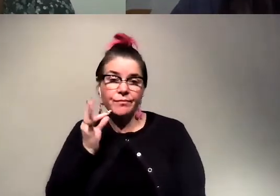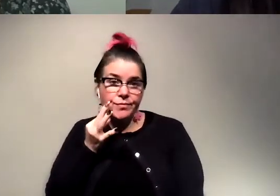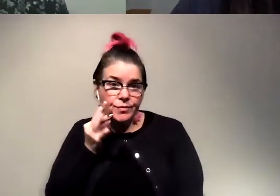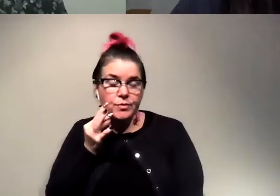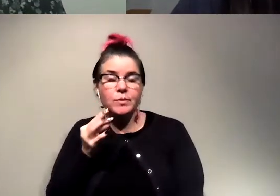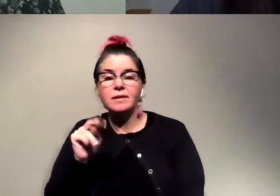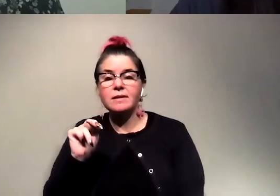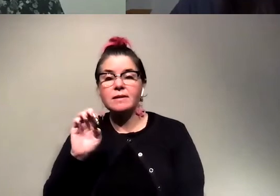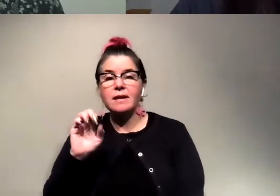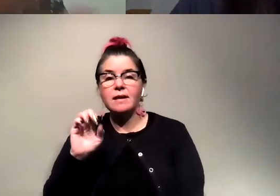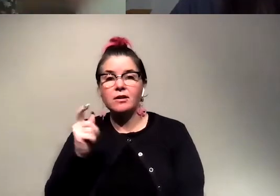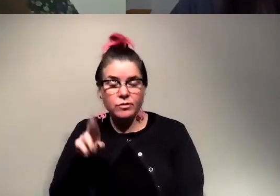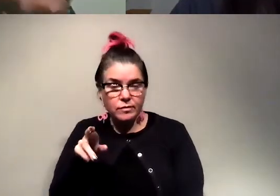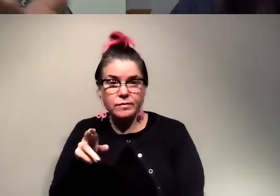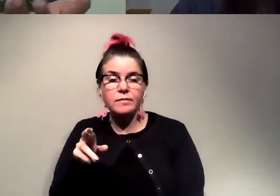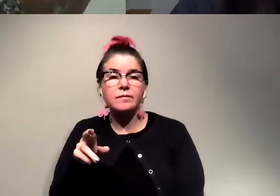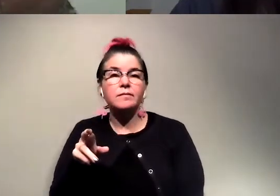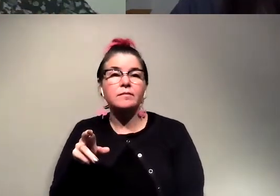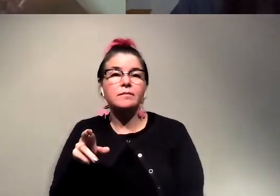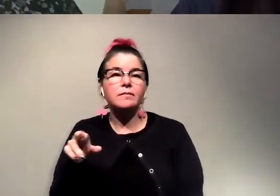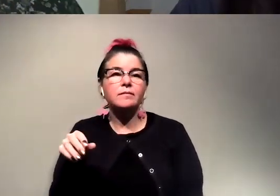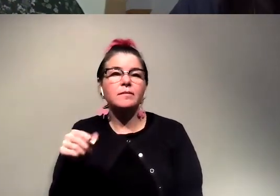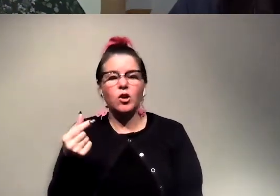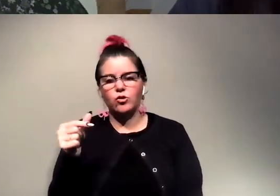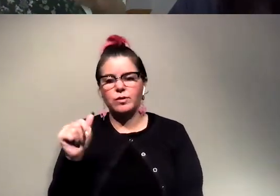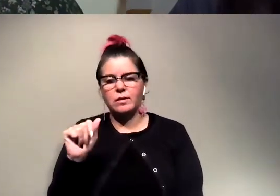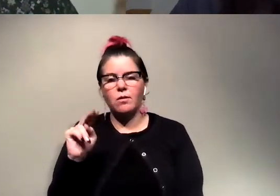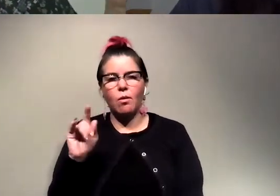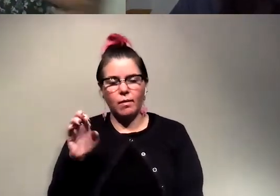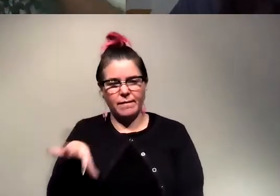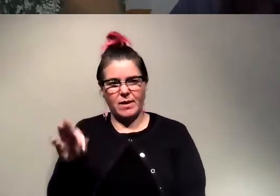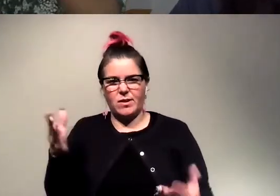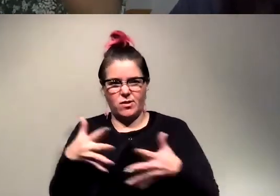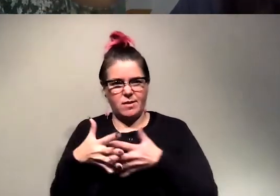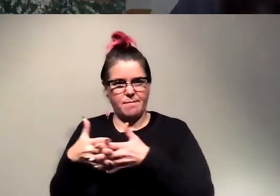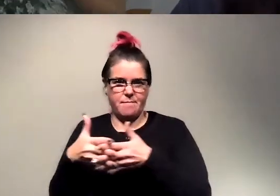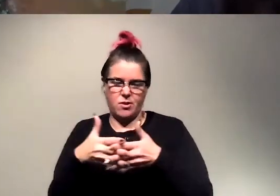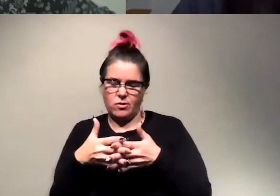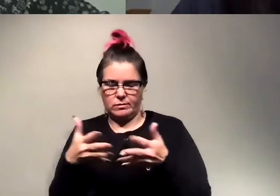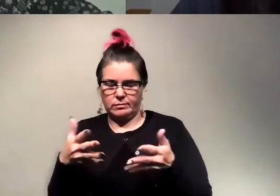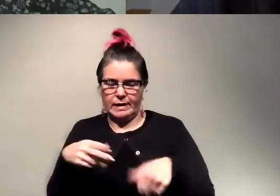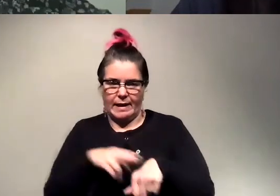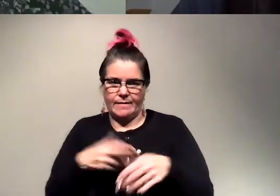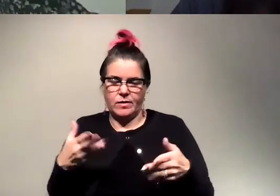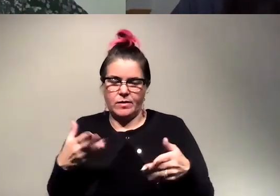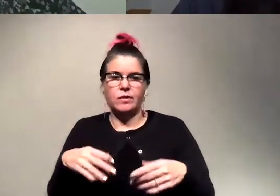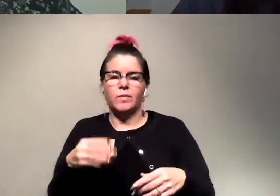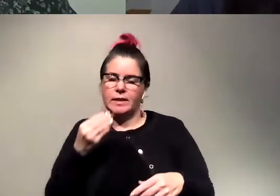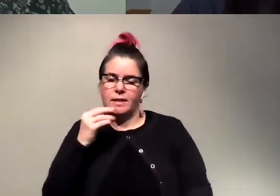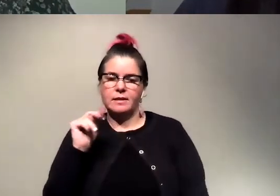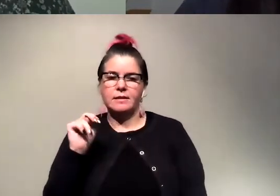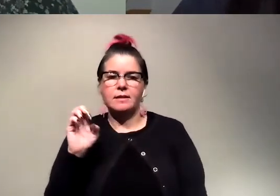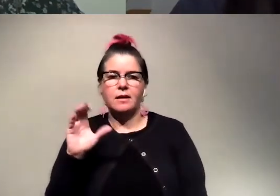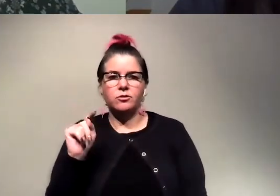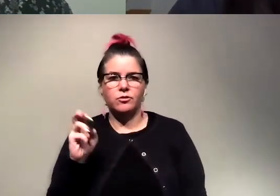nectar, like the green anole that is found here in America. It's native to America. They eat nectar.